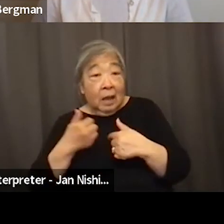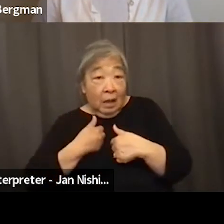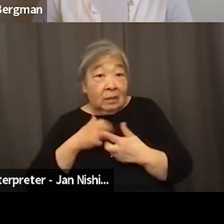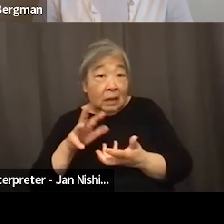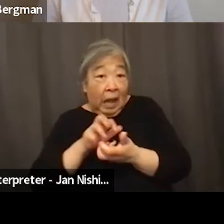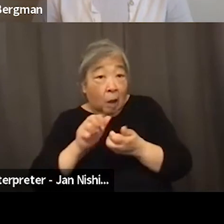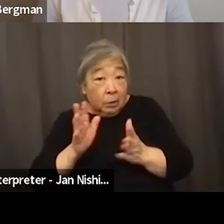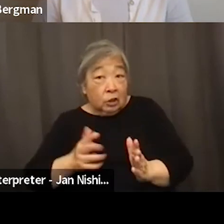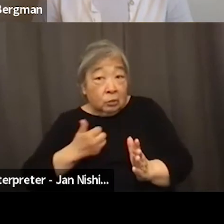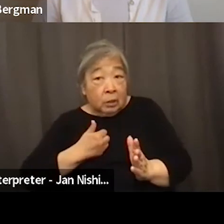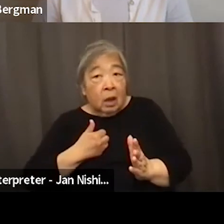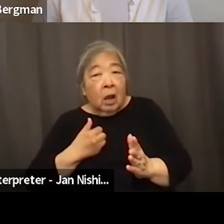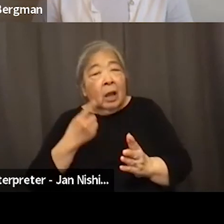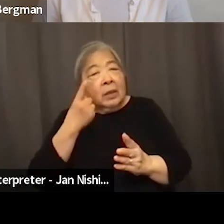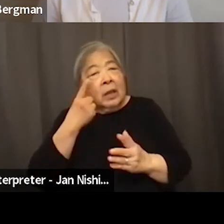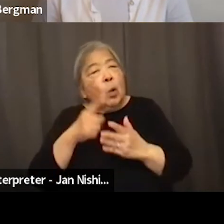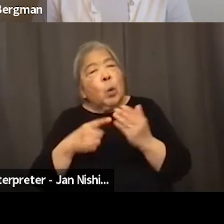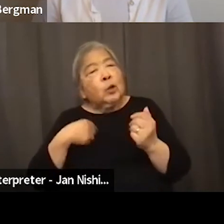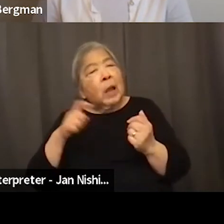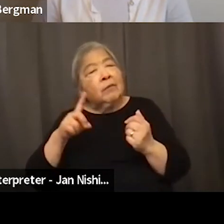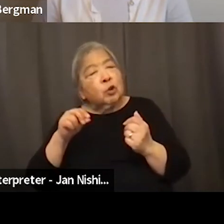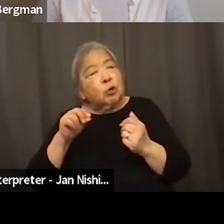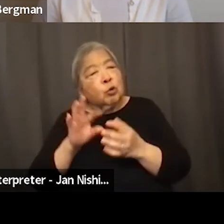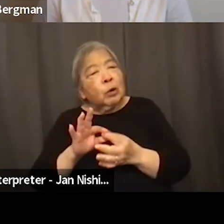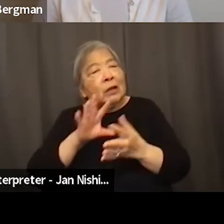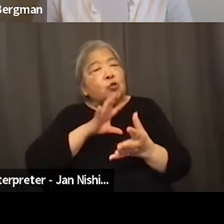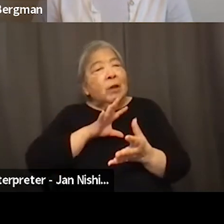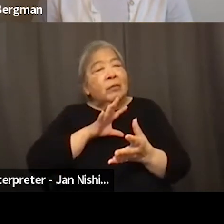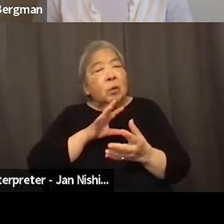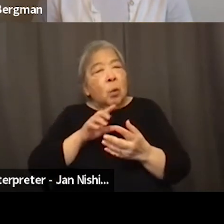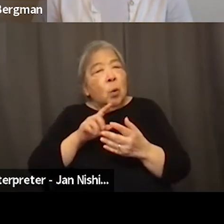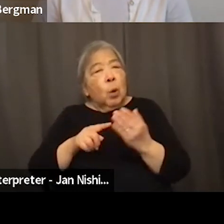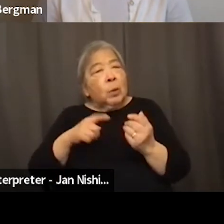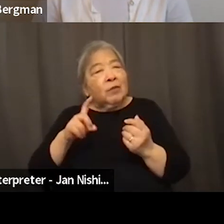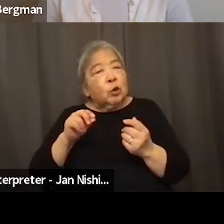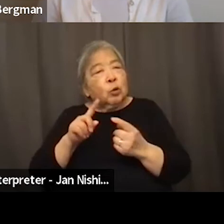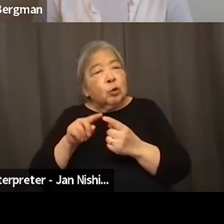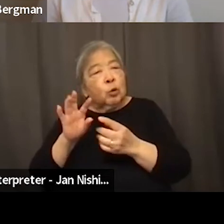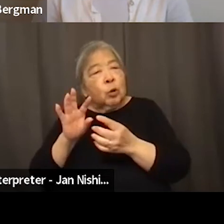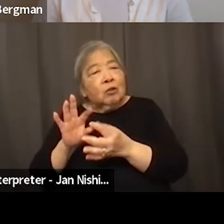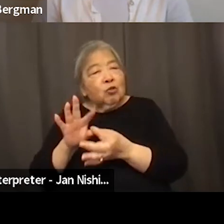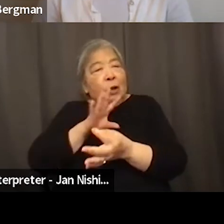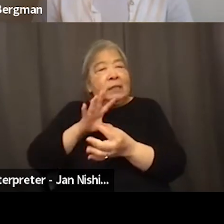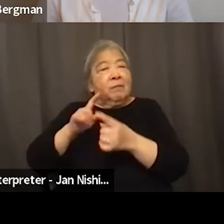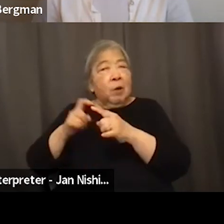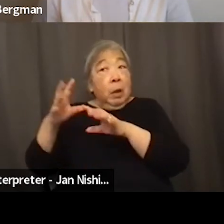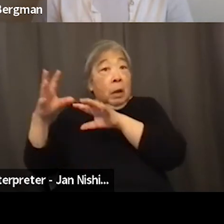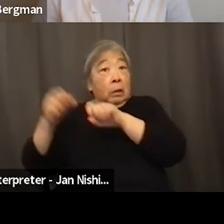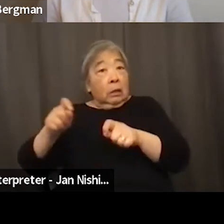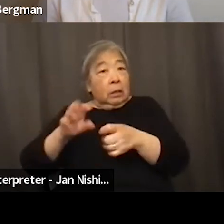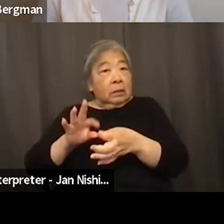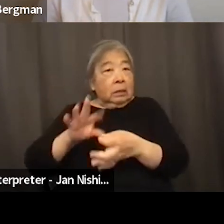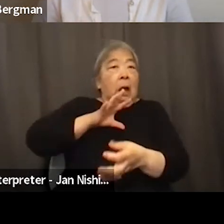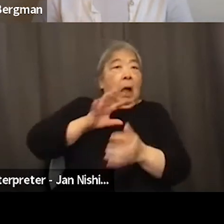thinking about what we have to do to divest from the extractive, what we have to do to divest from the colonizing, what we have to do to